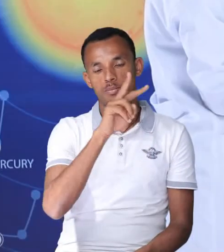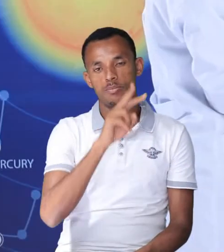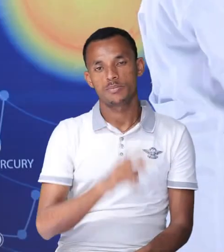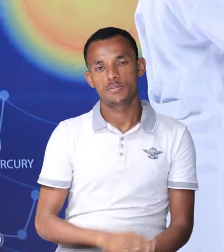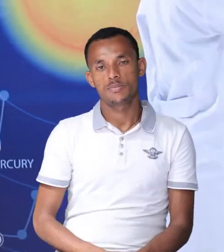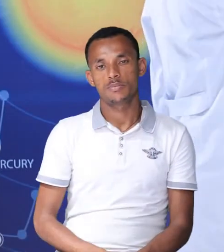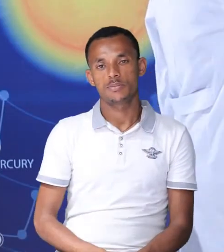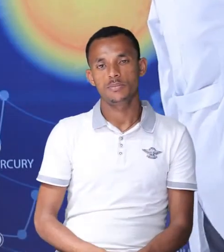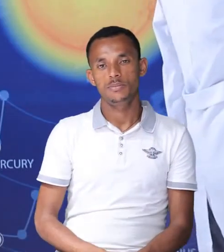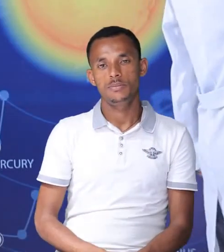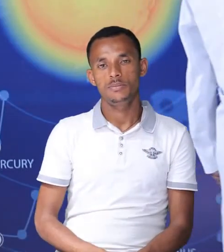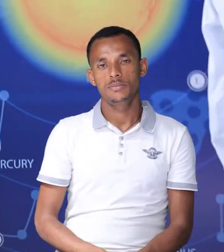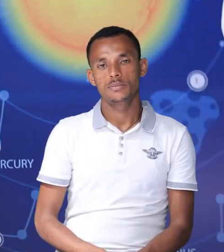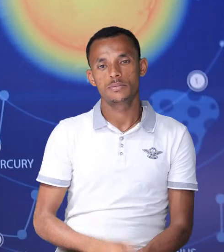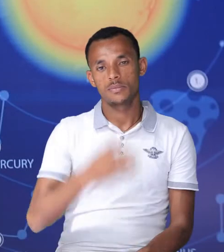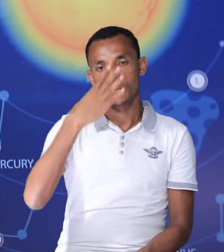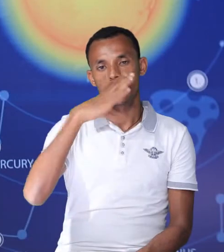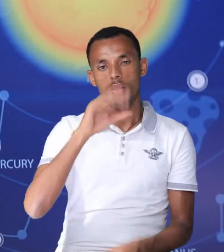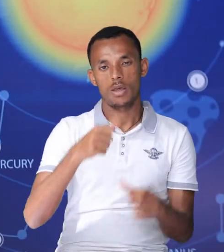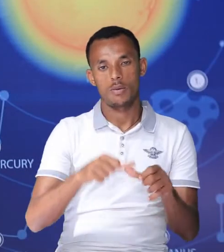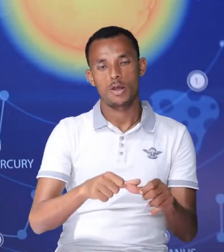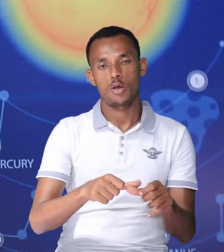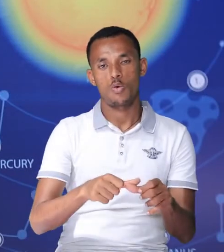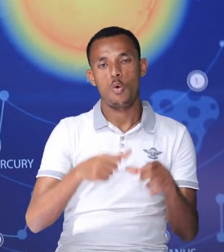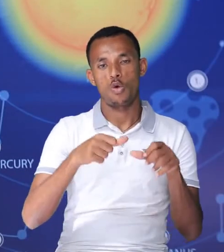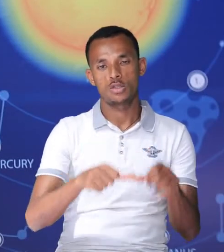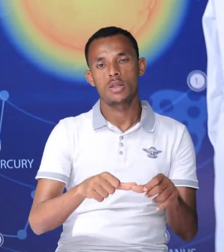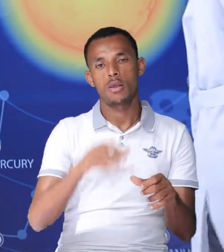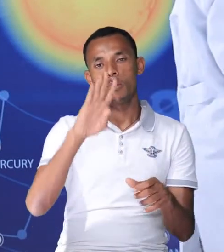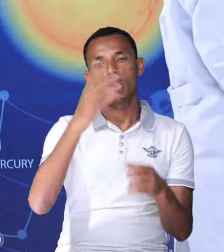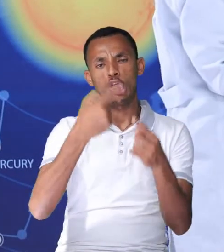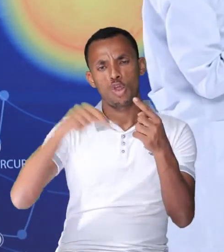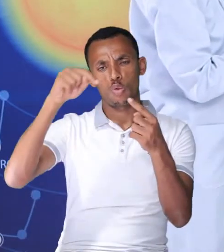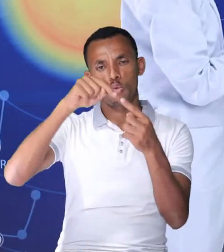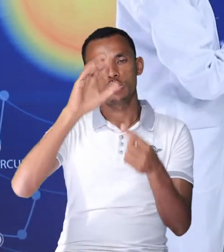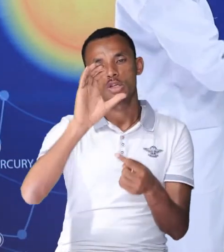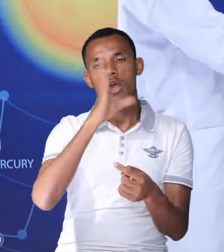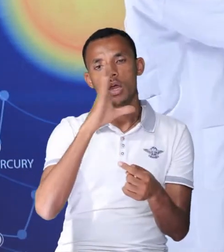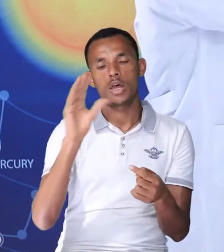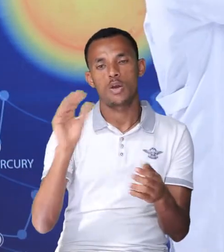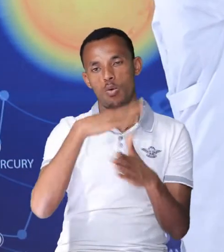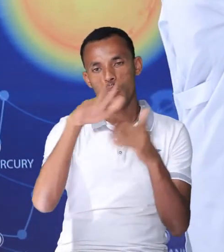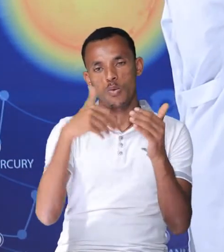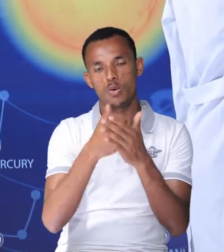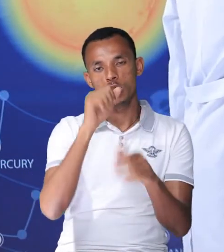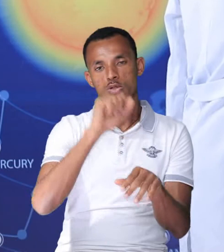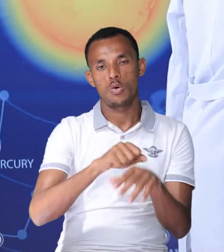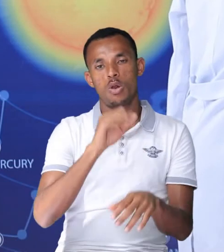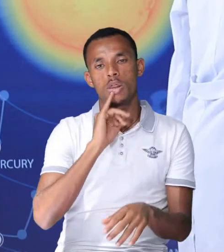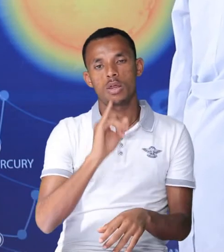Then the temperature remains constant B to C. And all the solid